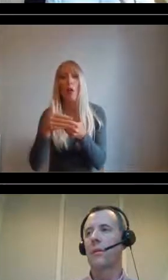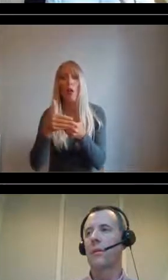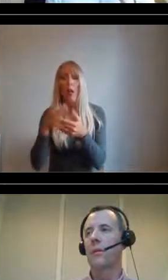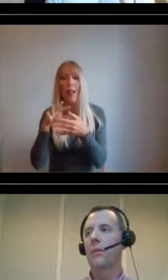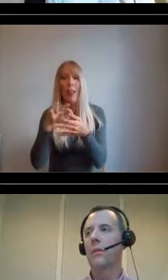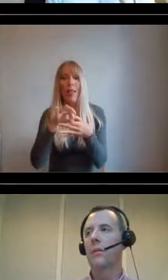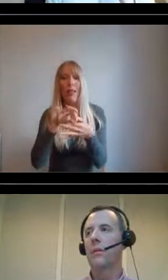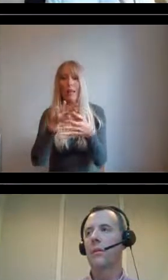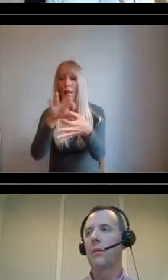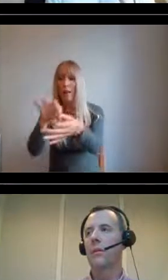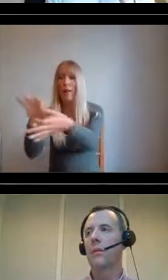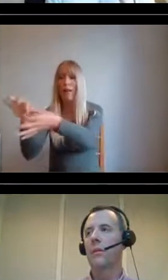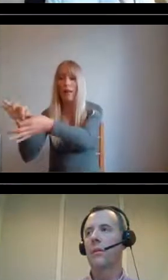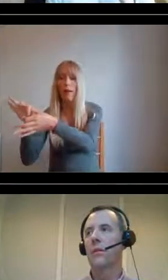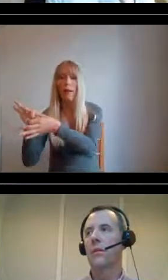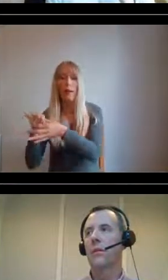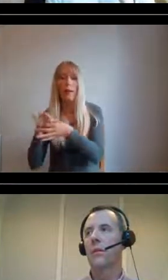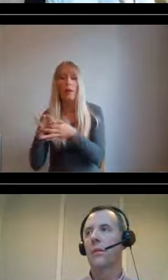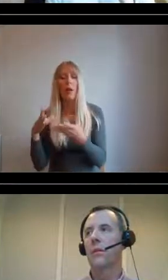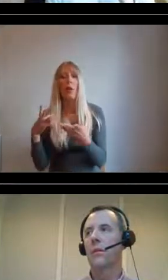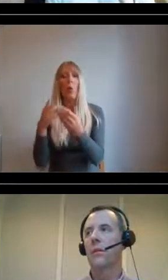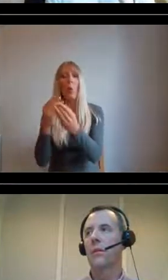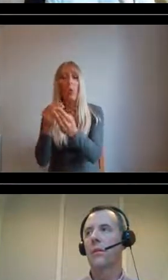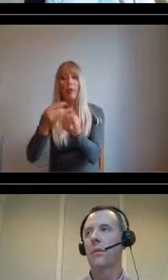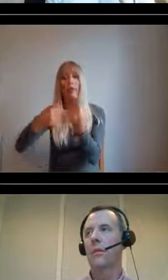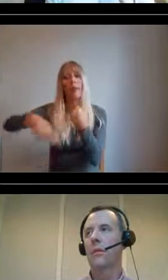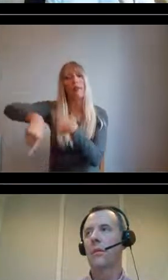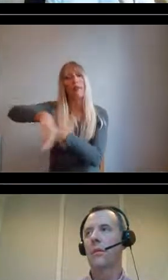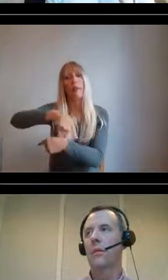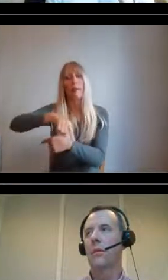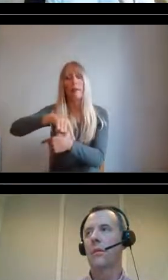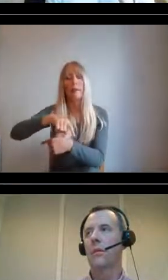link with if